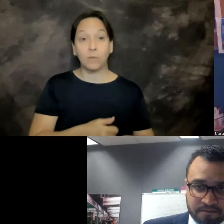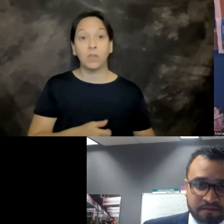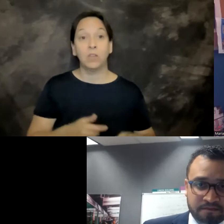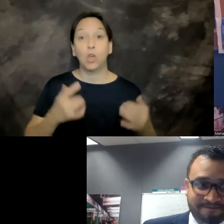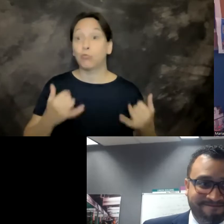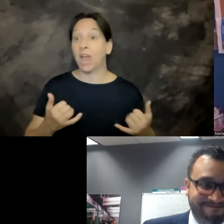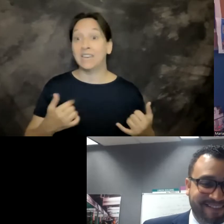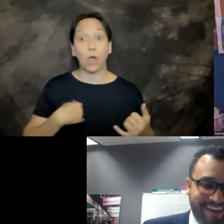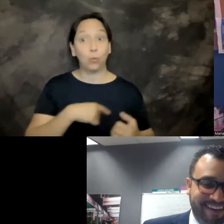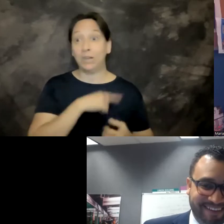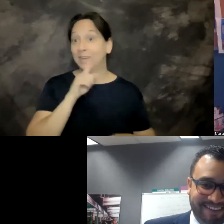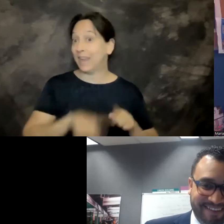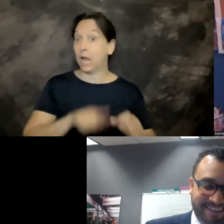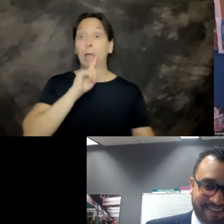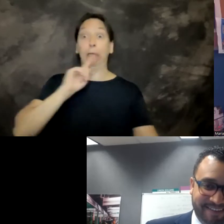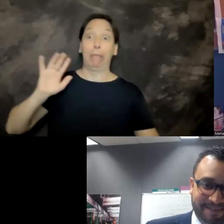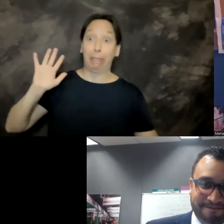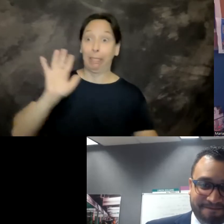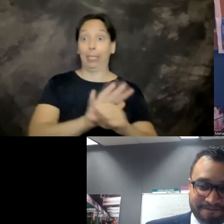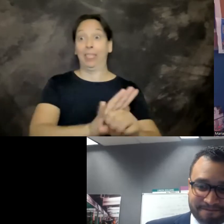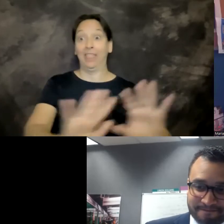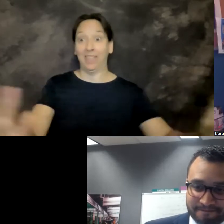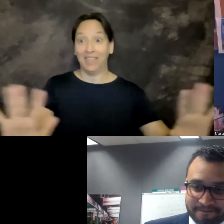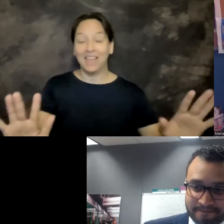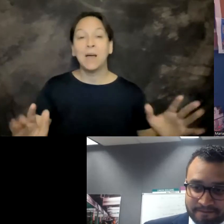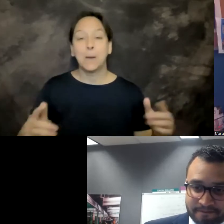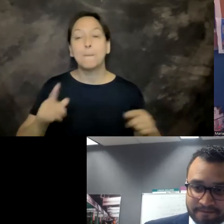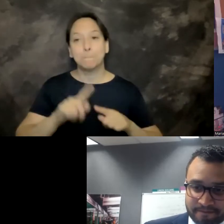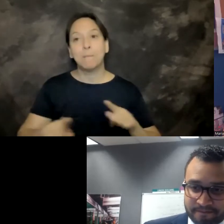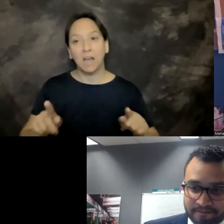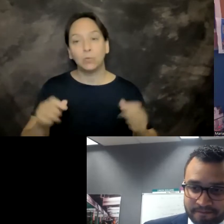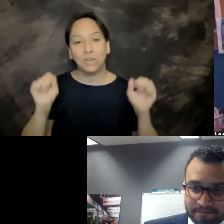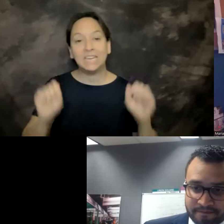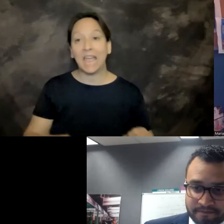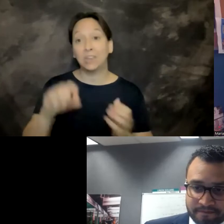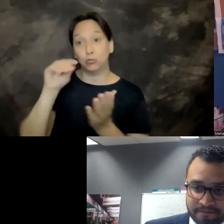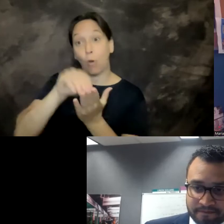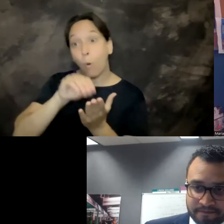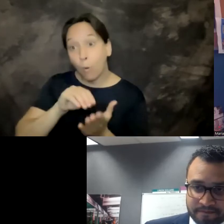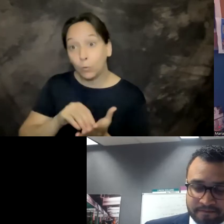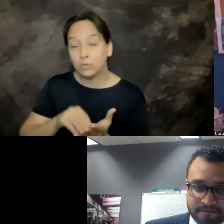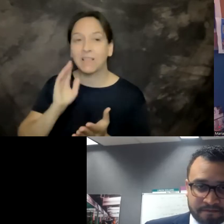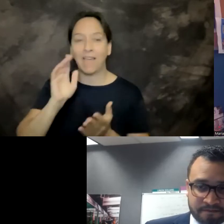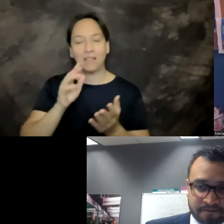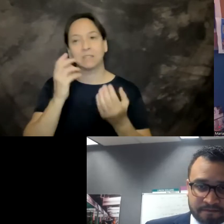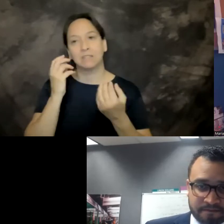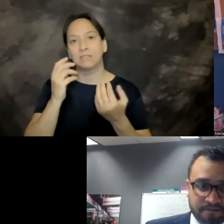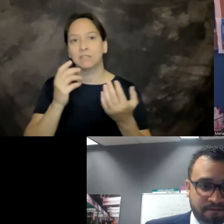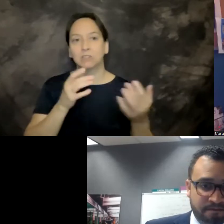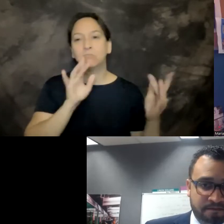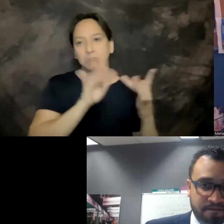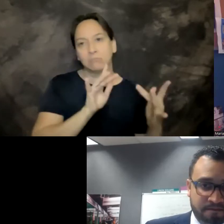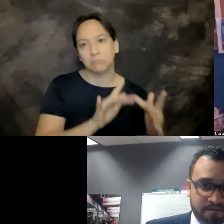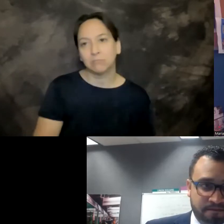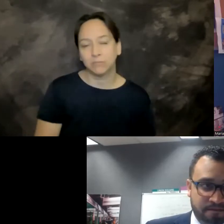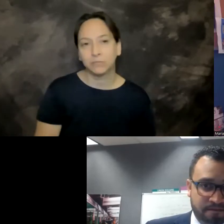on commitments because we're trying to get this going as much as possible, but somebody is taking notes on this and we will follow up with you. Thank you so much for that.